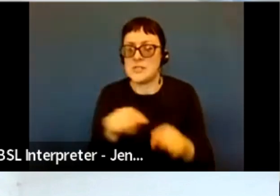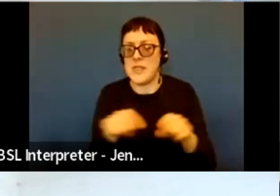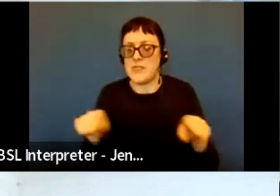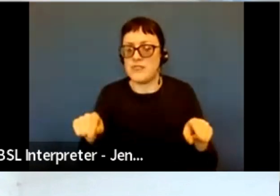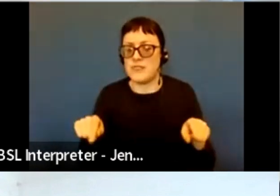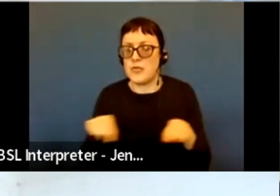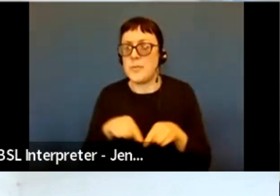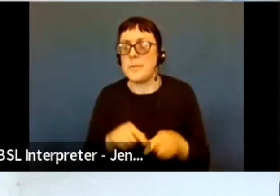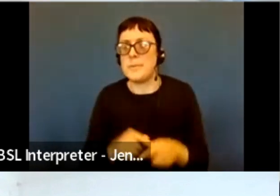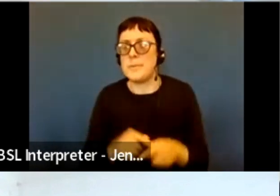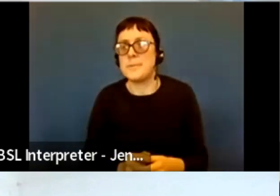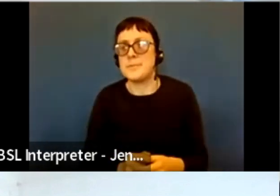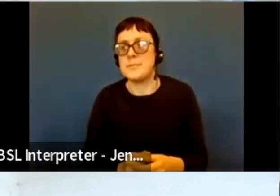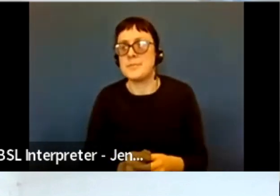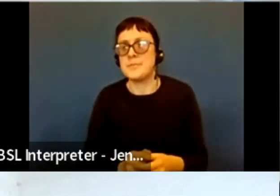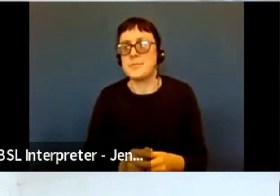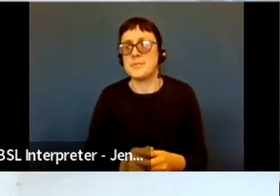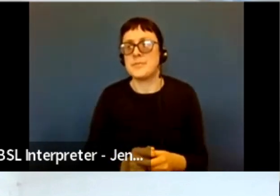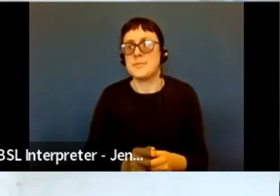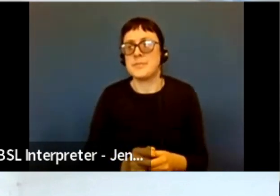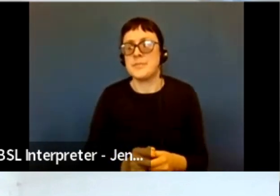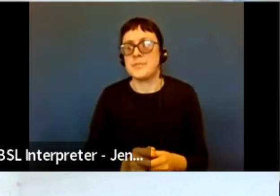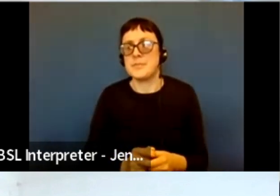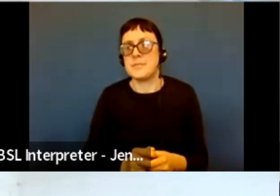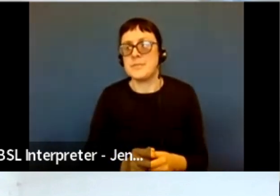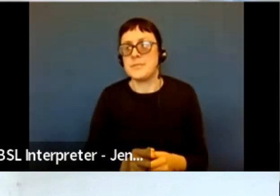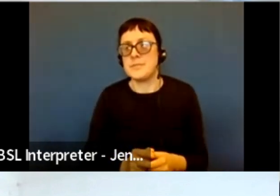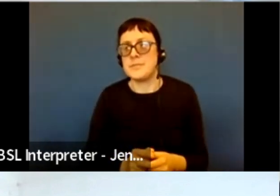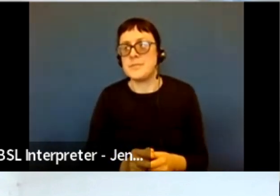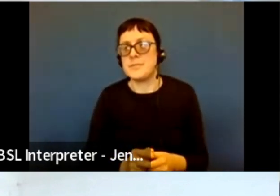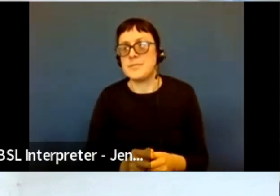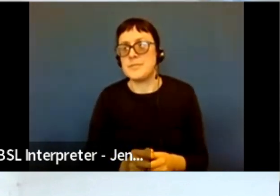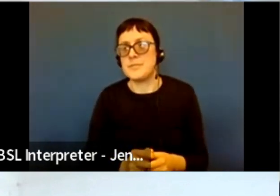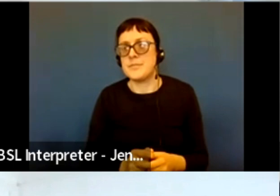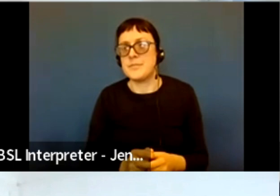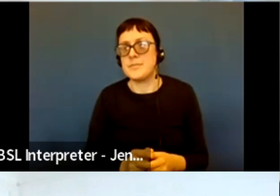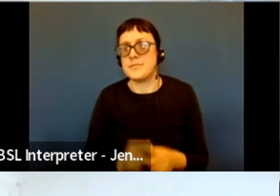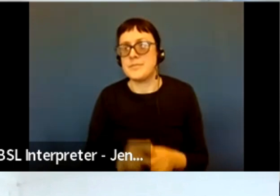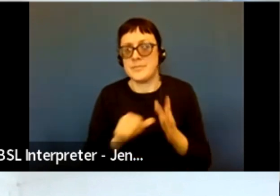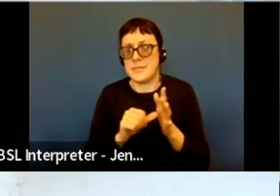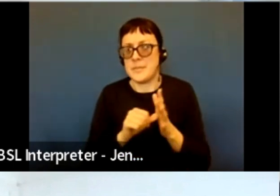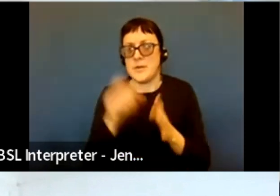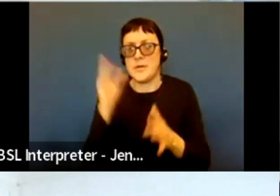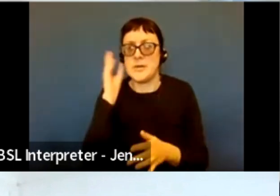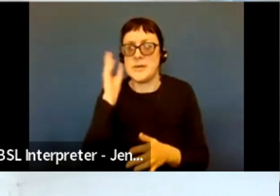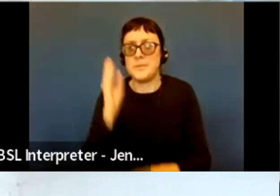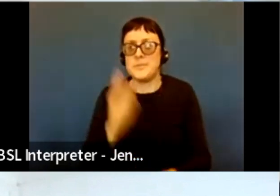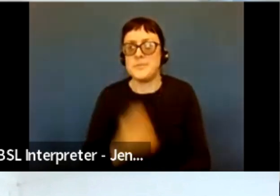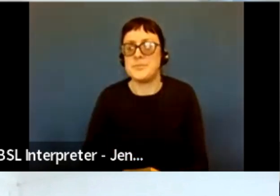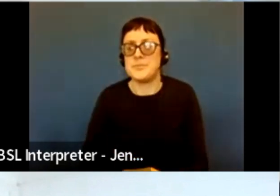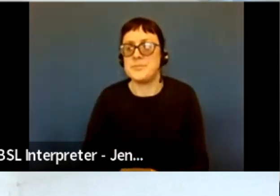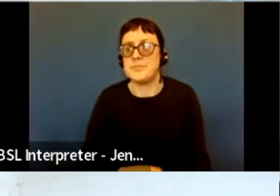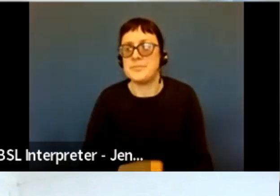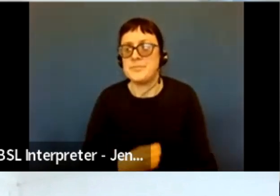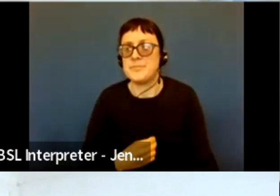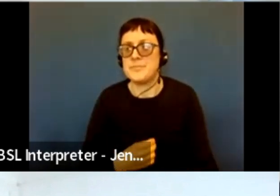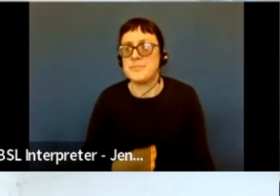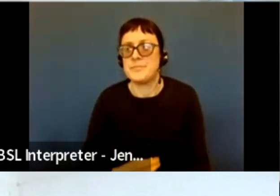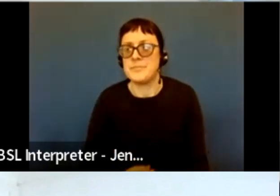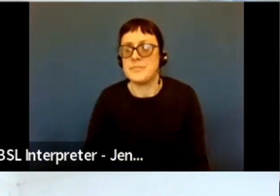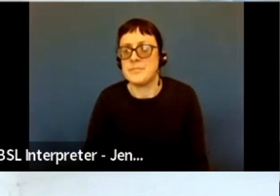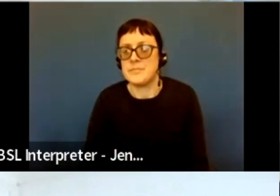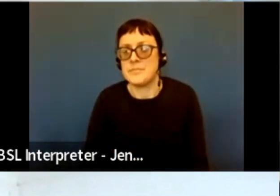that's why we did a Shakespeare, and it's still very much the importance of the gender as the main construct. Quite interesting now